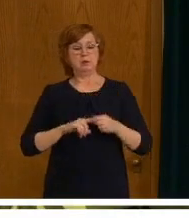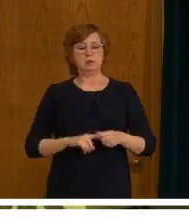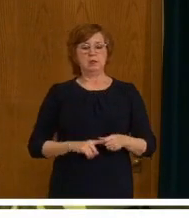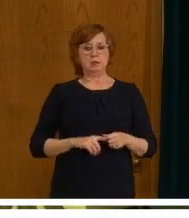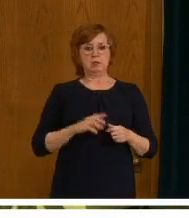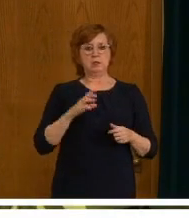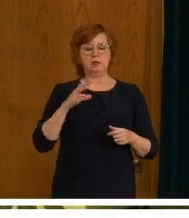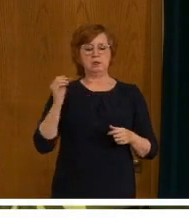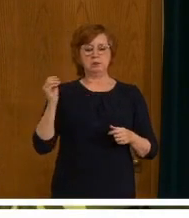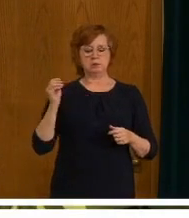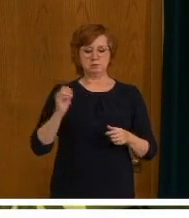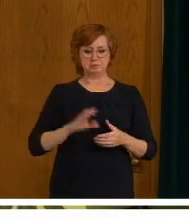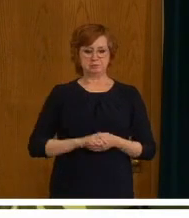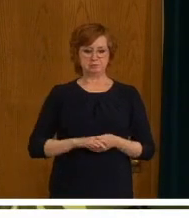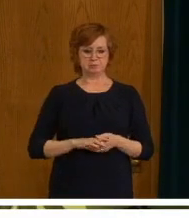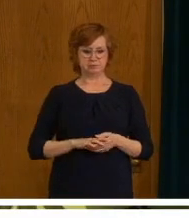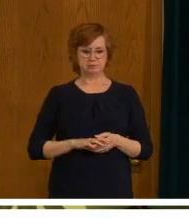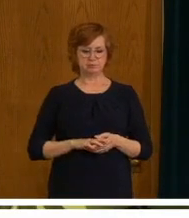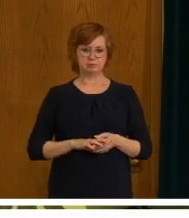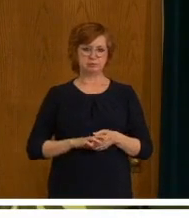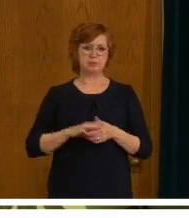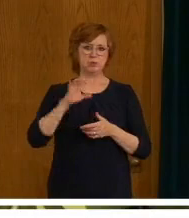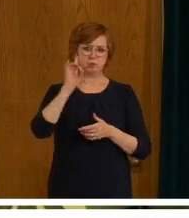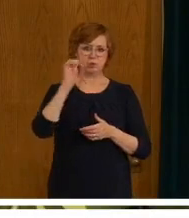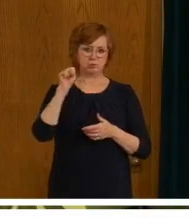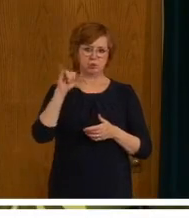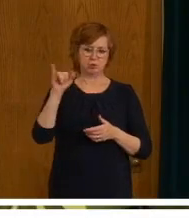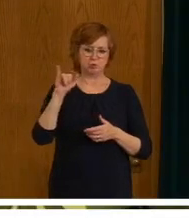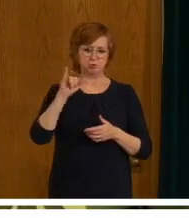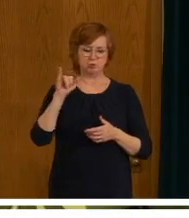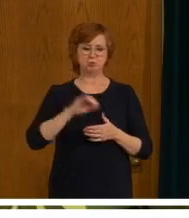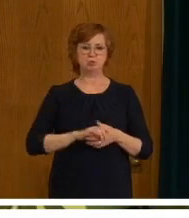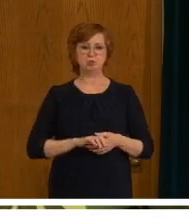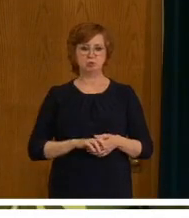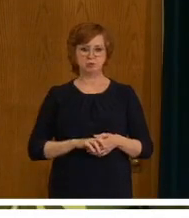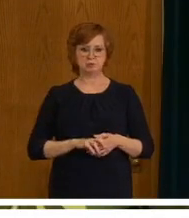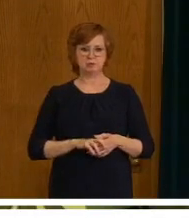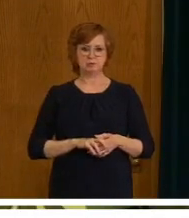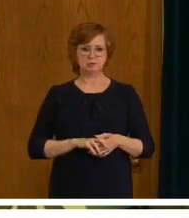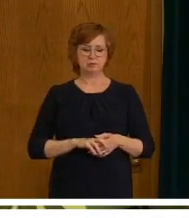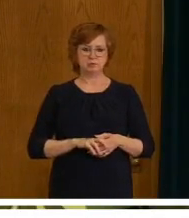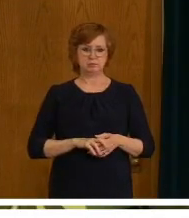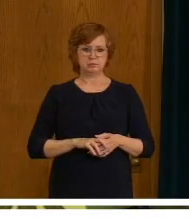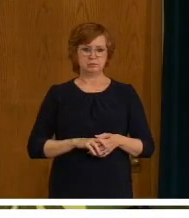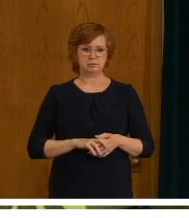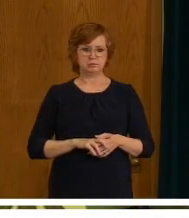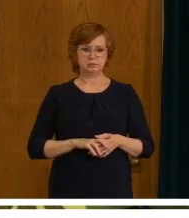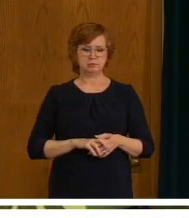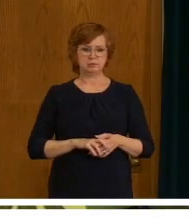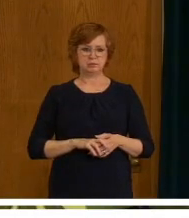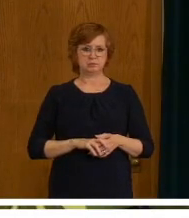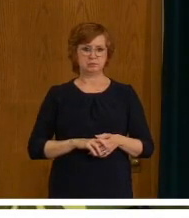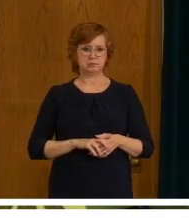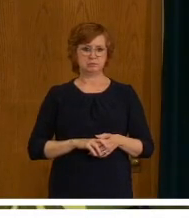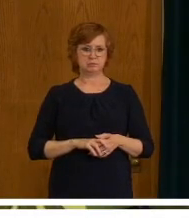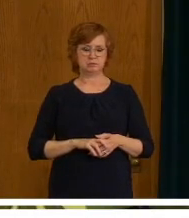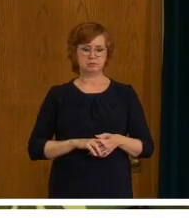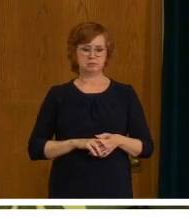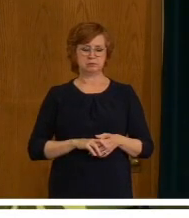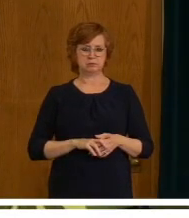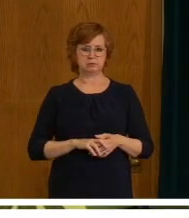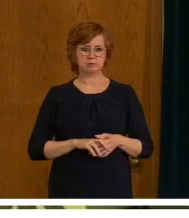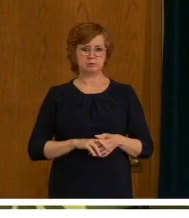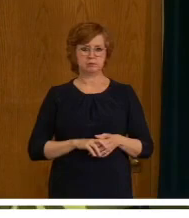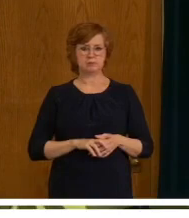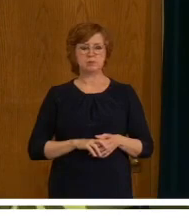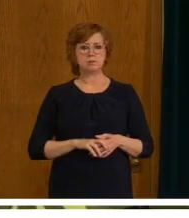clinics, and then obviously our pharmacies coming on board and delivering vaccines as more recently. So, a number of